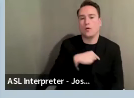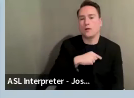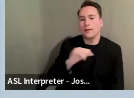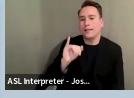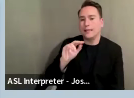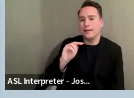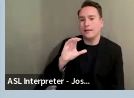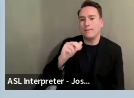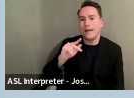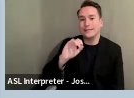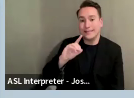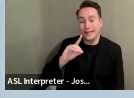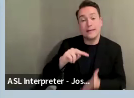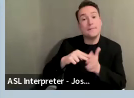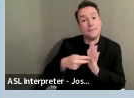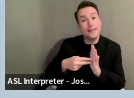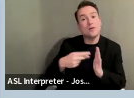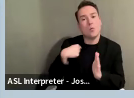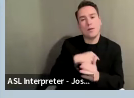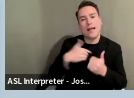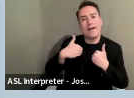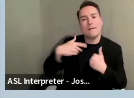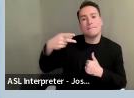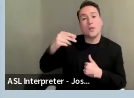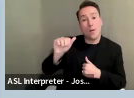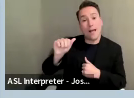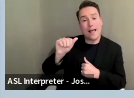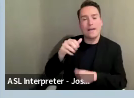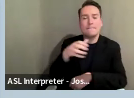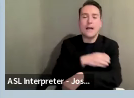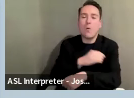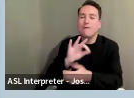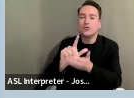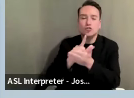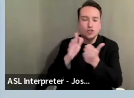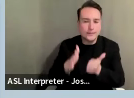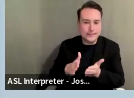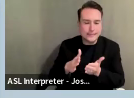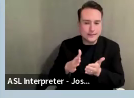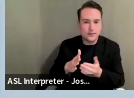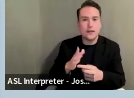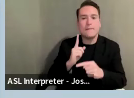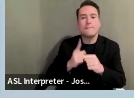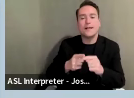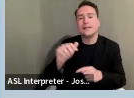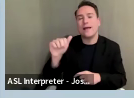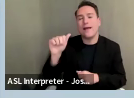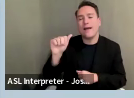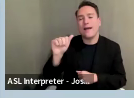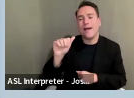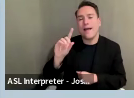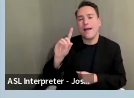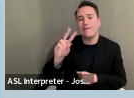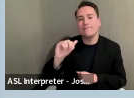have a durable power of attorney for financial purposes, and we have an advanced healthcare directive in blue. We also have a trust, which